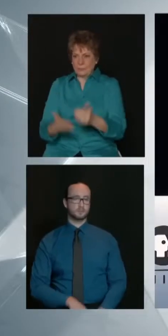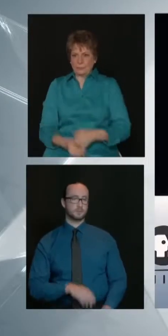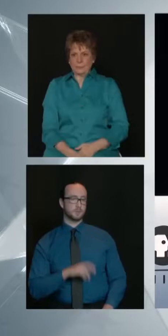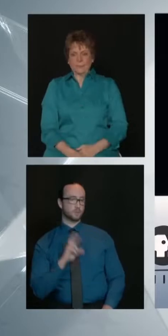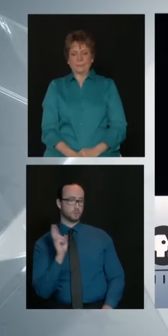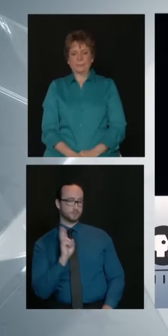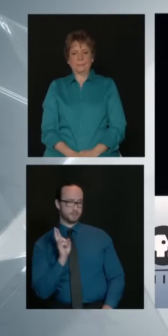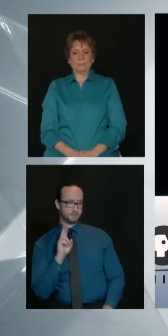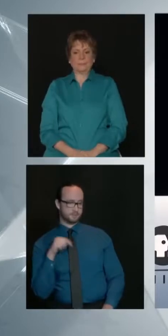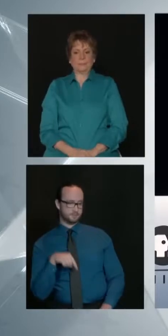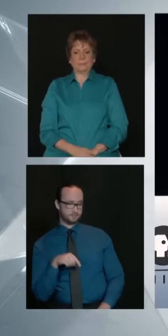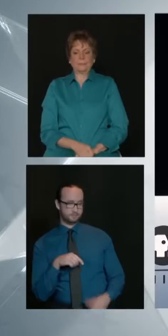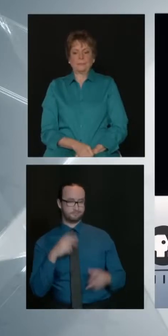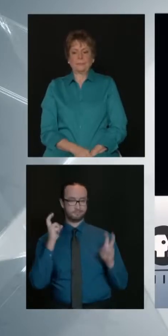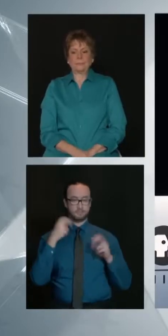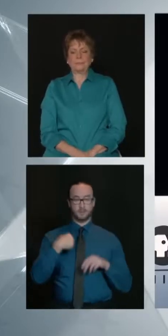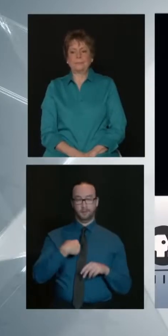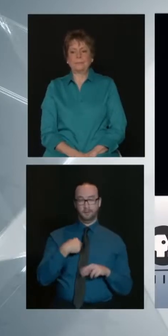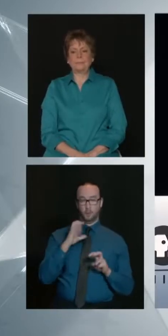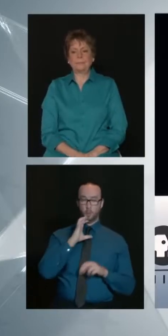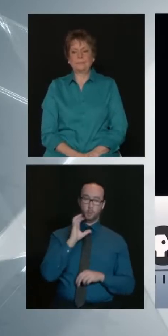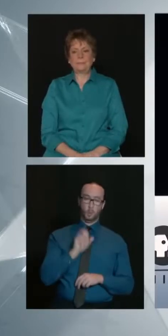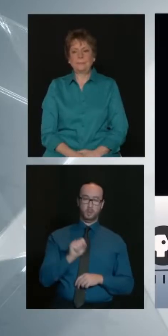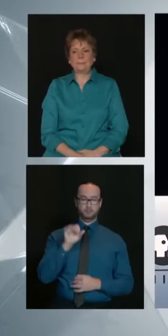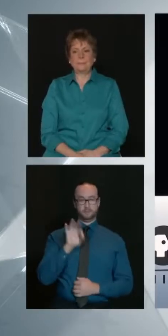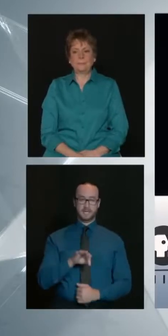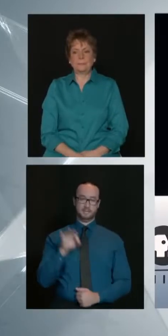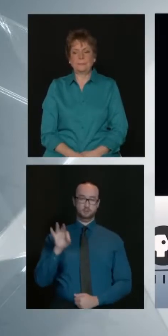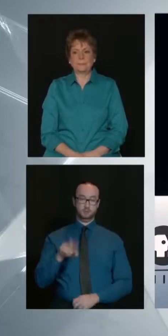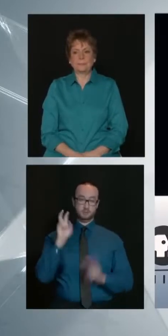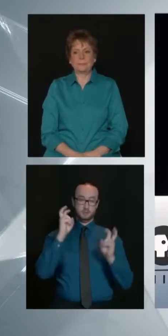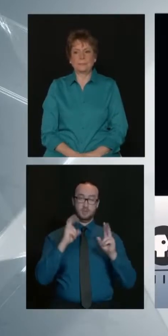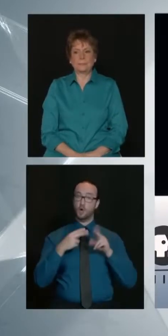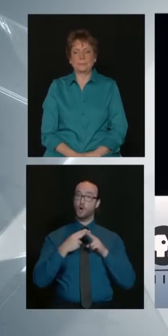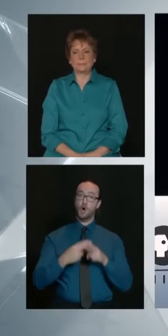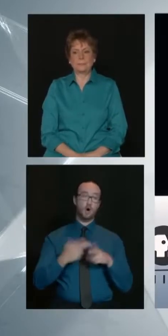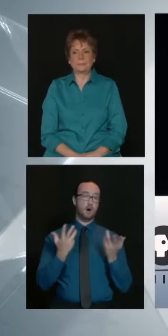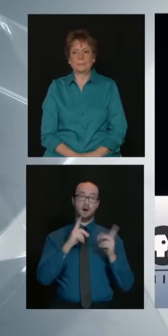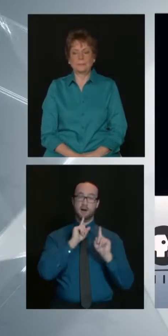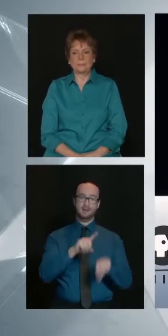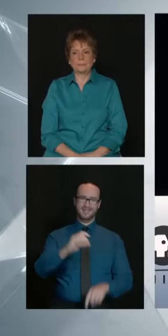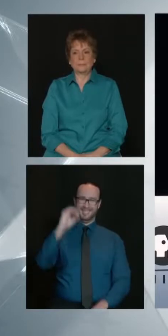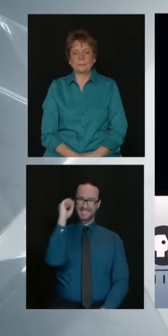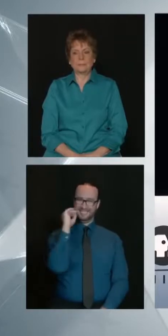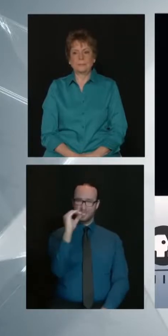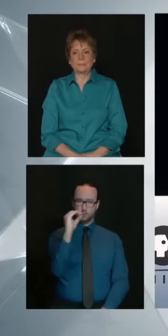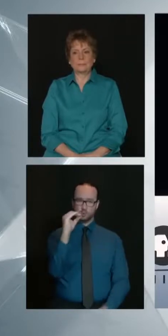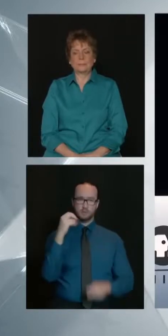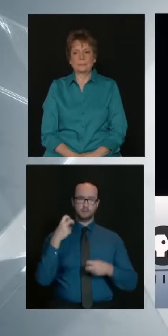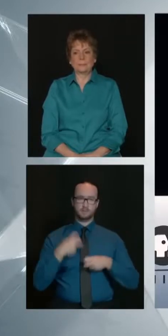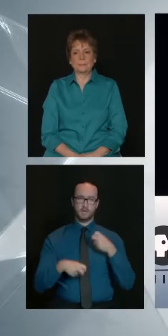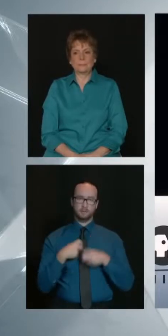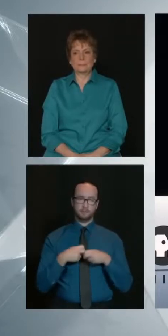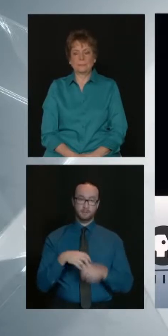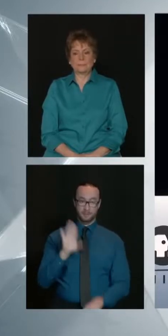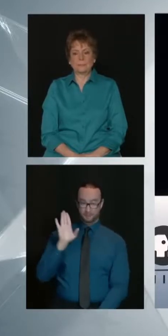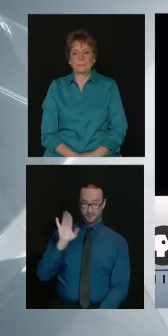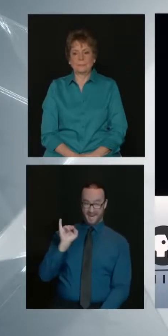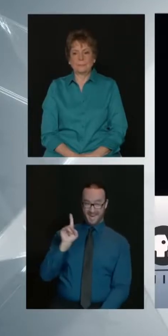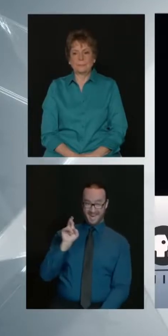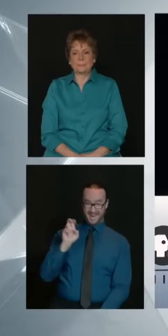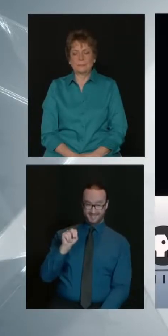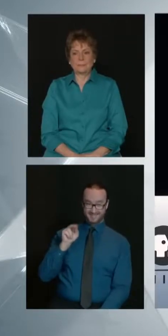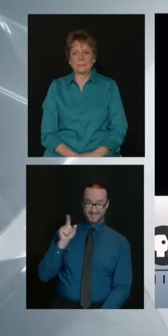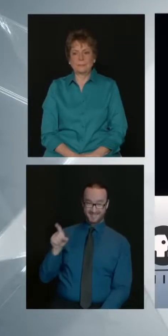illegal immigration is zero. That's what federal law says. The problem is that Joe Biden and Mark Kelly are willfully